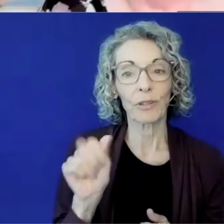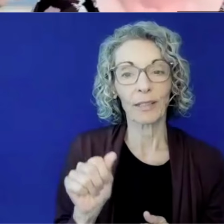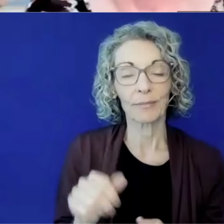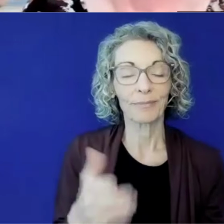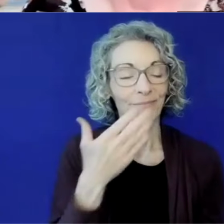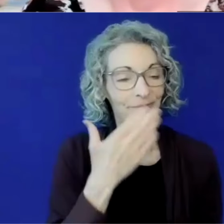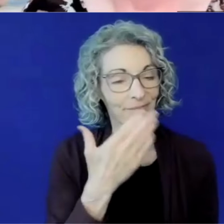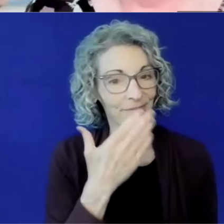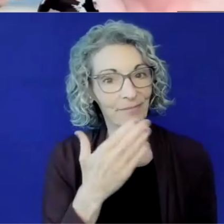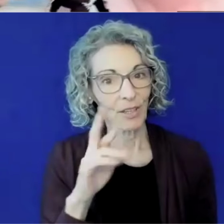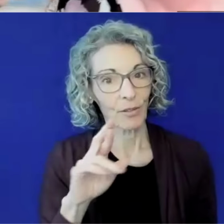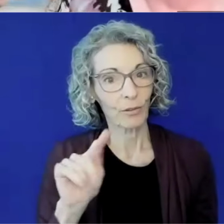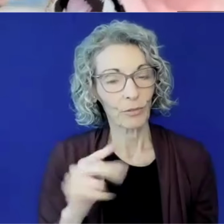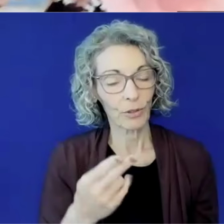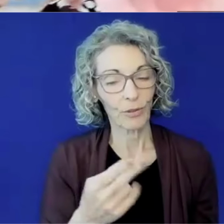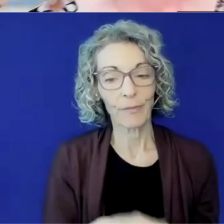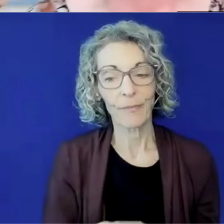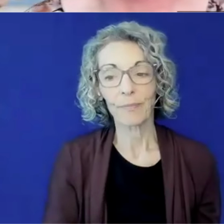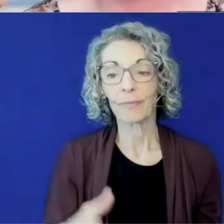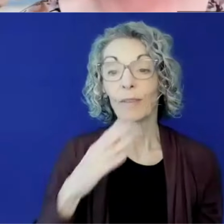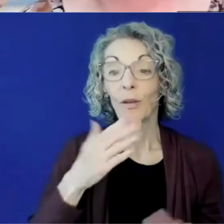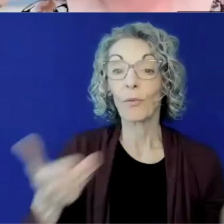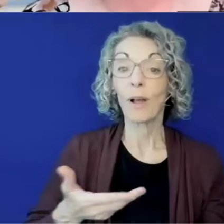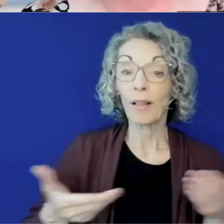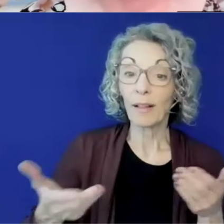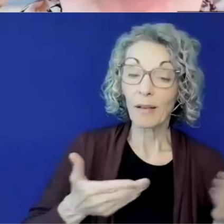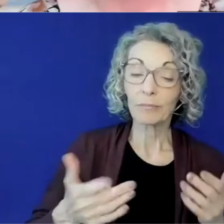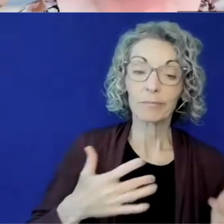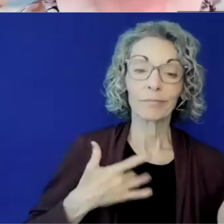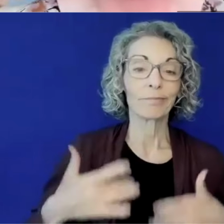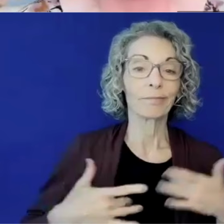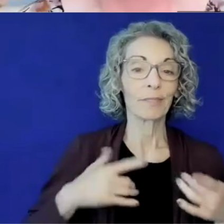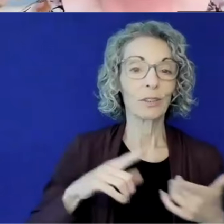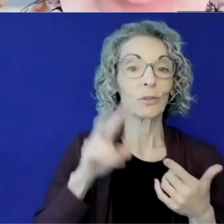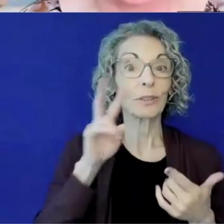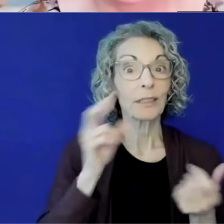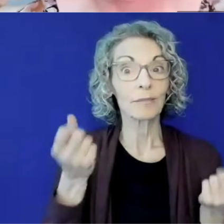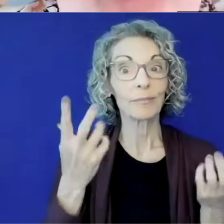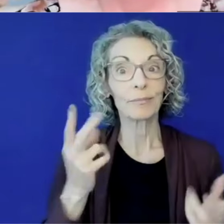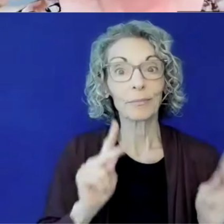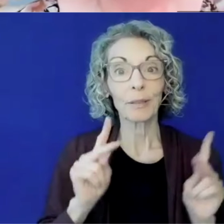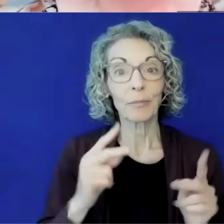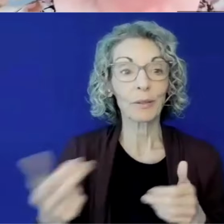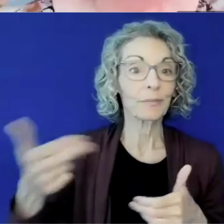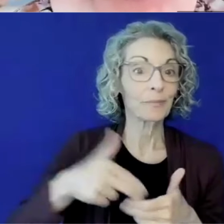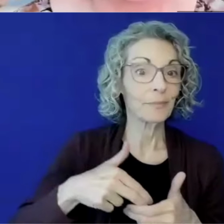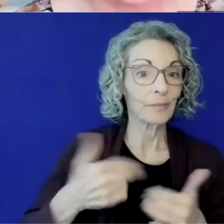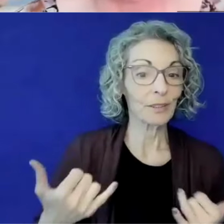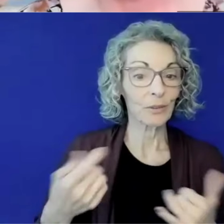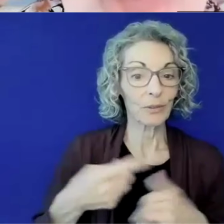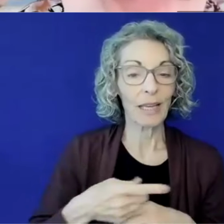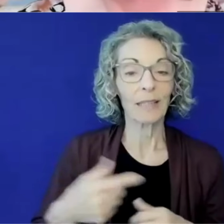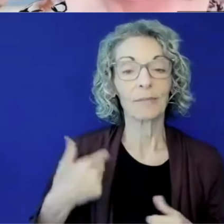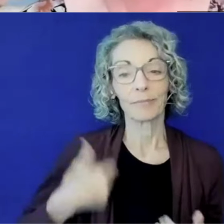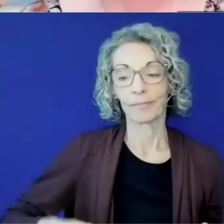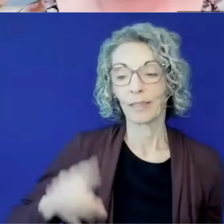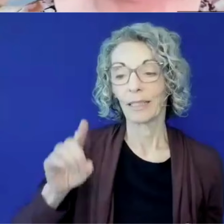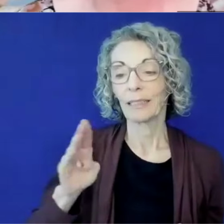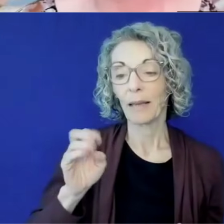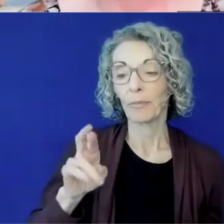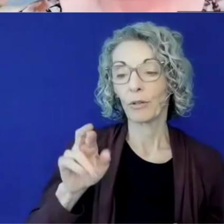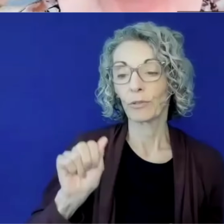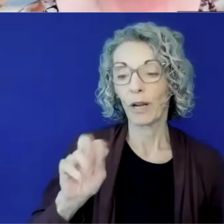you so much, Ruth. Welcome, everybody. I'm excited to see so many people here today. My name is Debora Wagner.